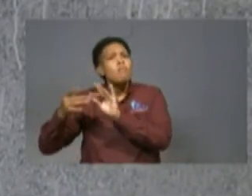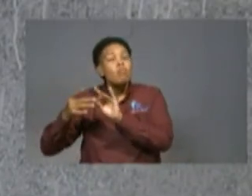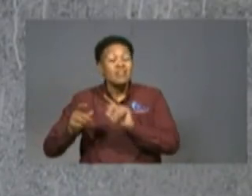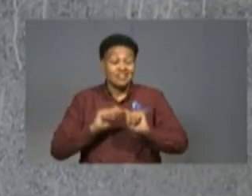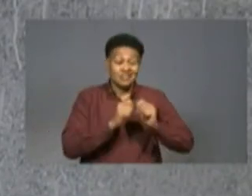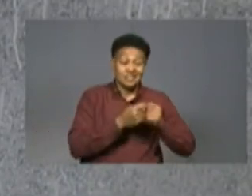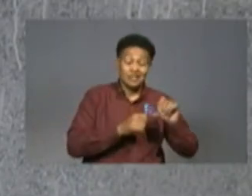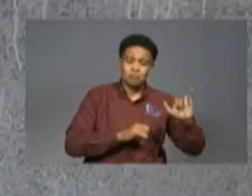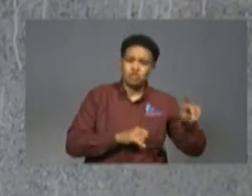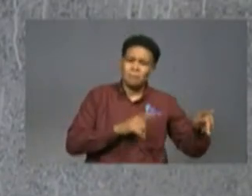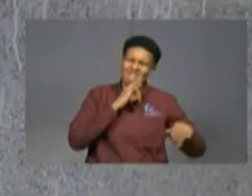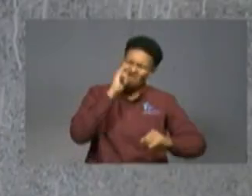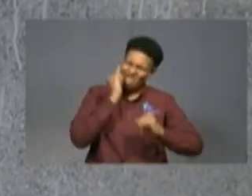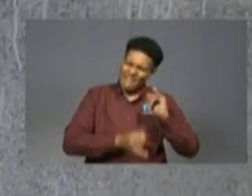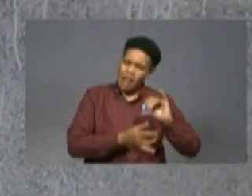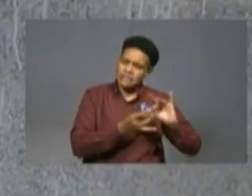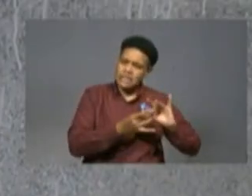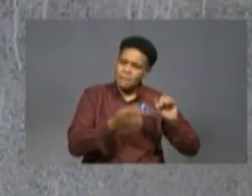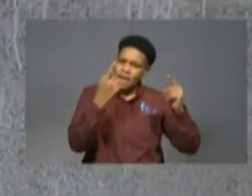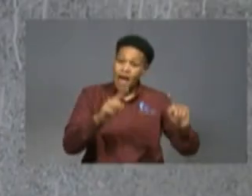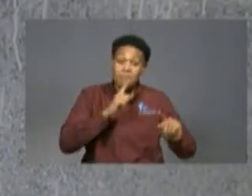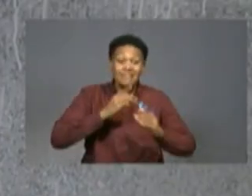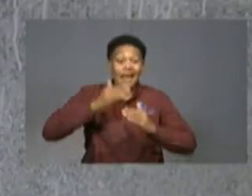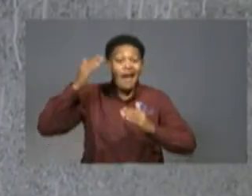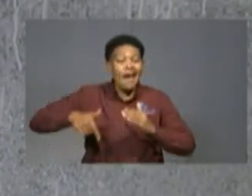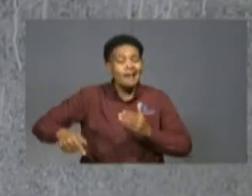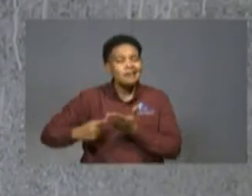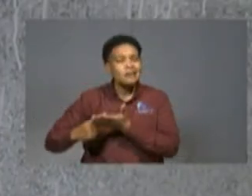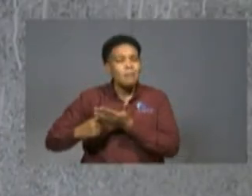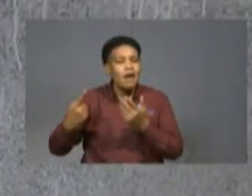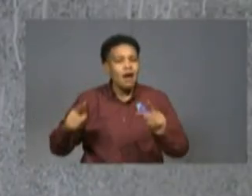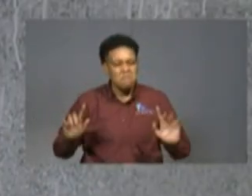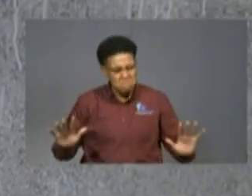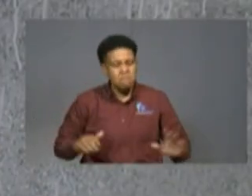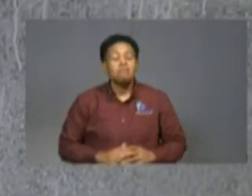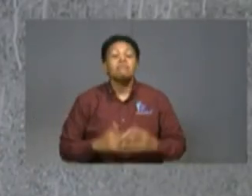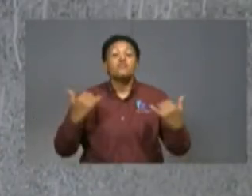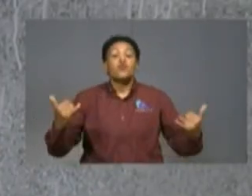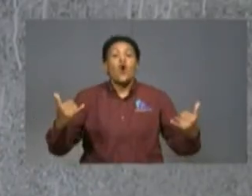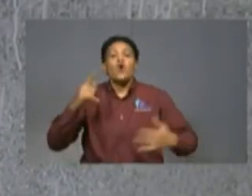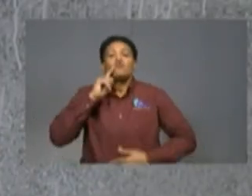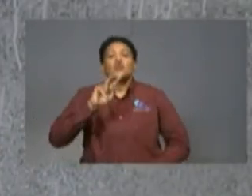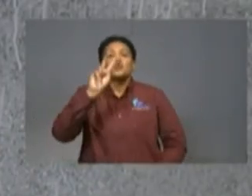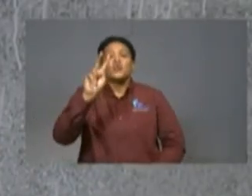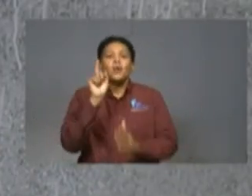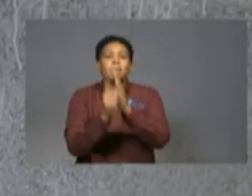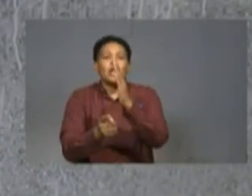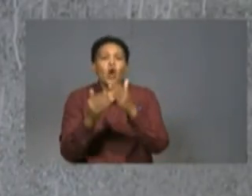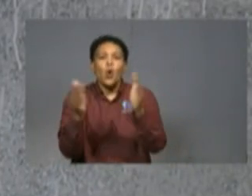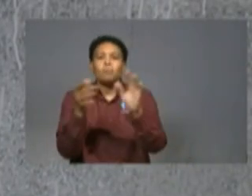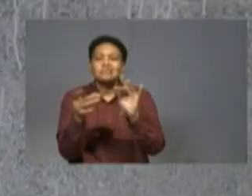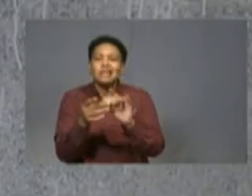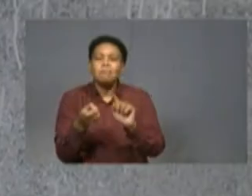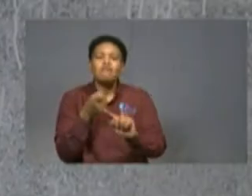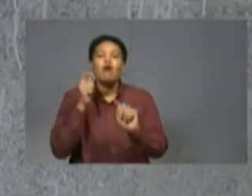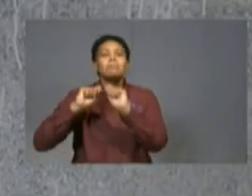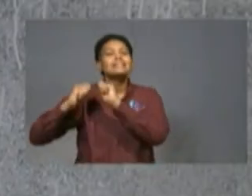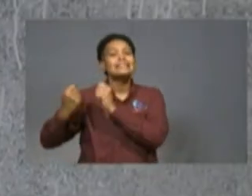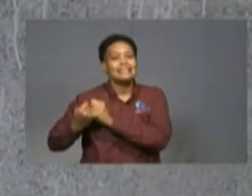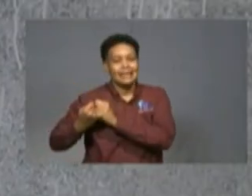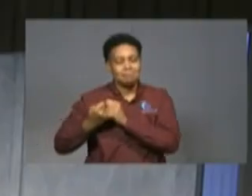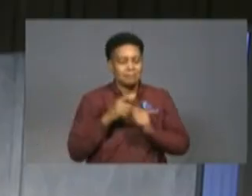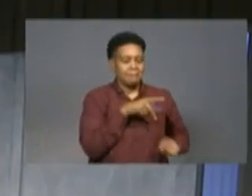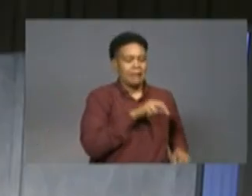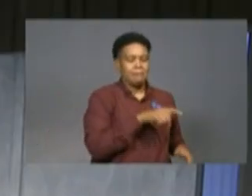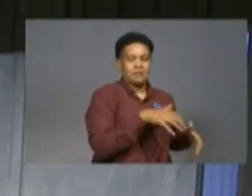JLP will make the final statement at the end of the debate. And now the 2-minute opening statement from Team